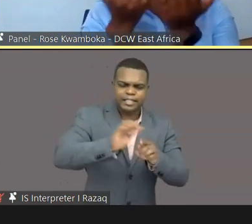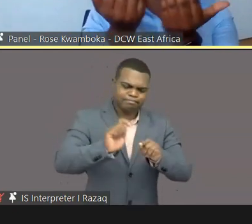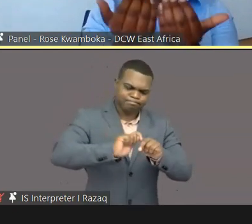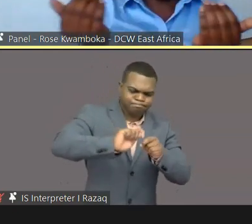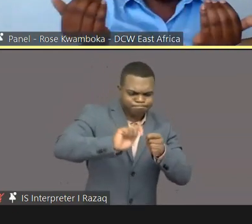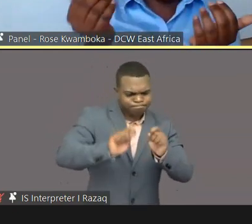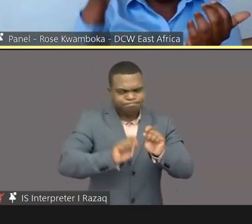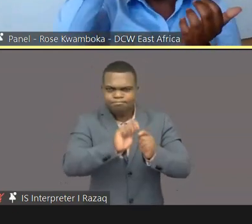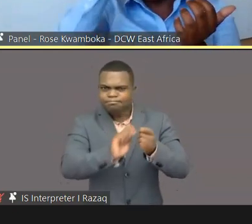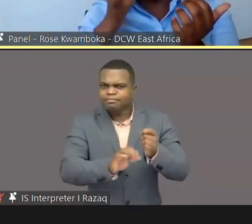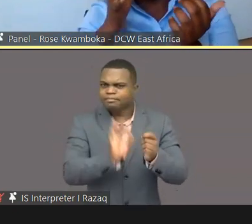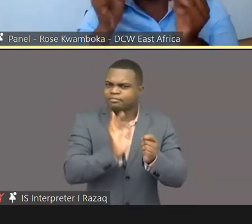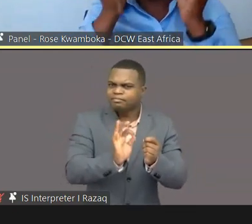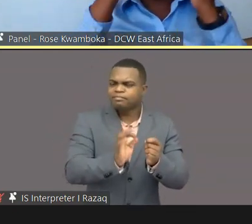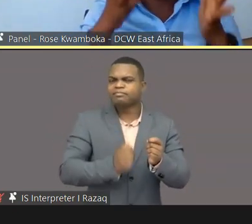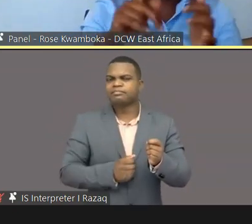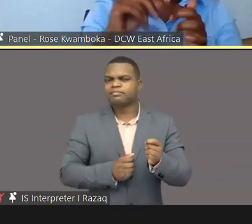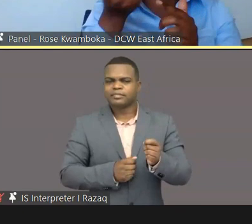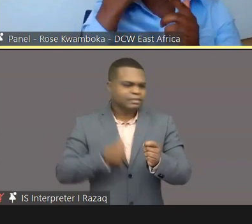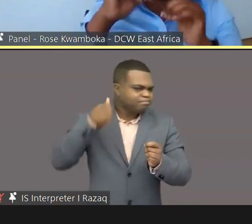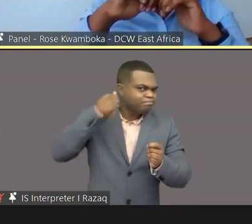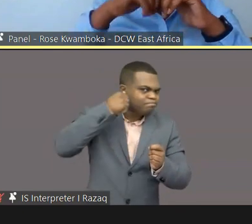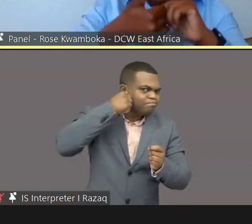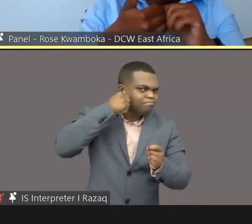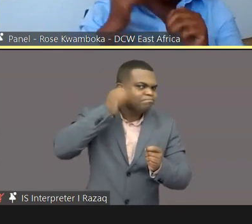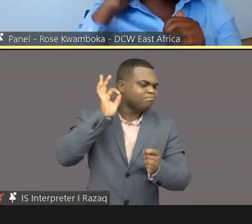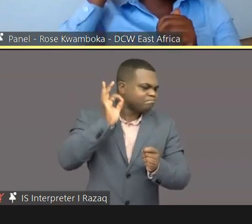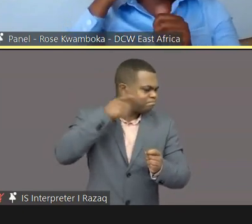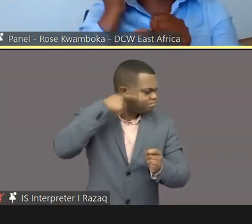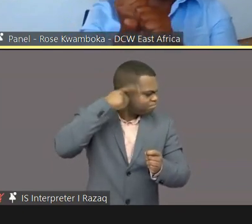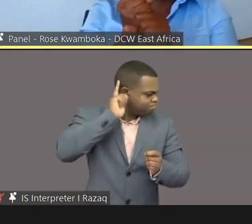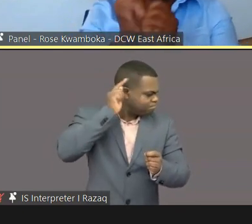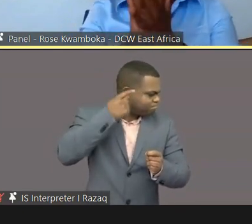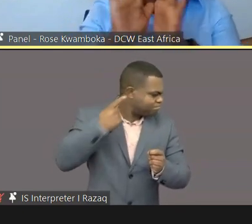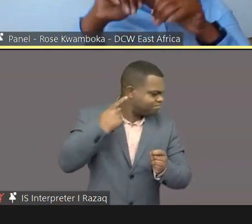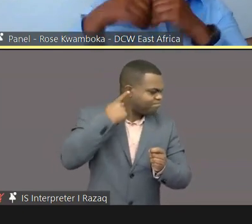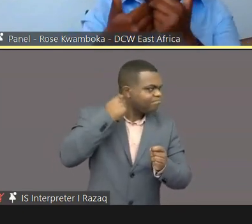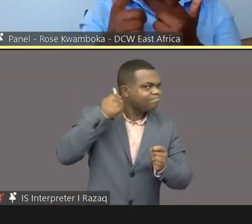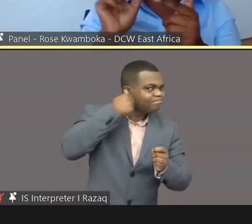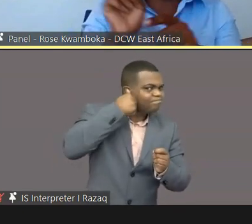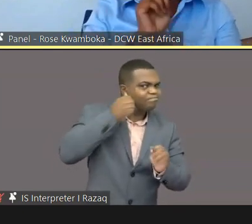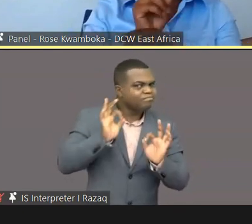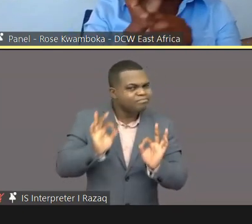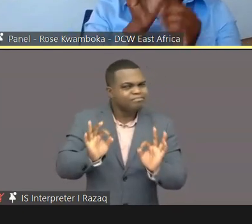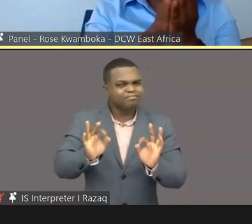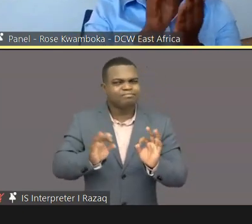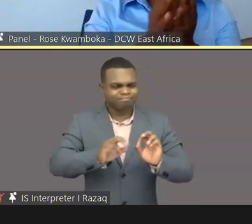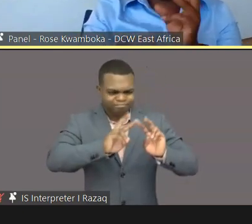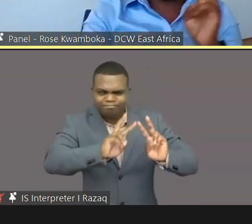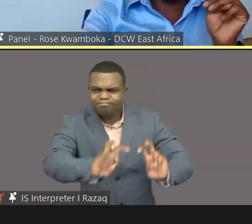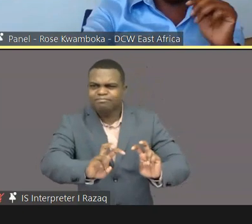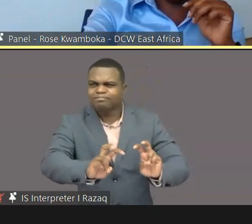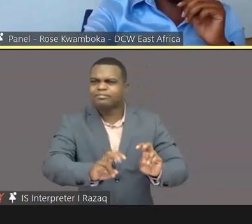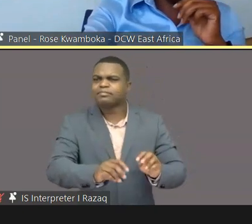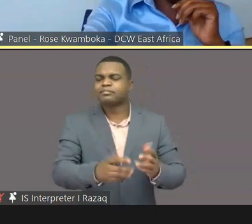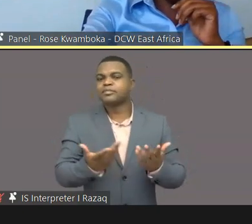community-based programs help the children, the parents, the teachers to understand how hearing aids work, and how to use